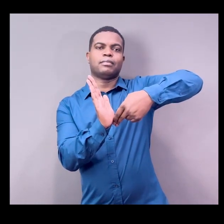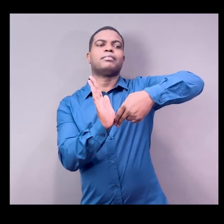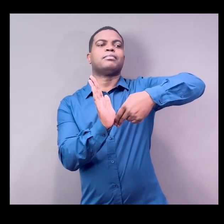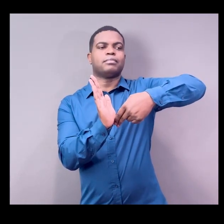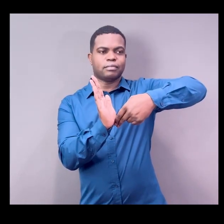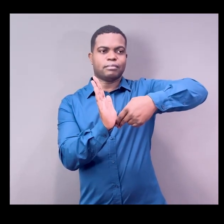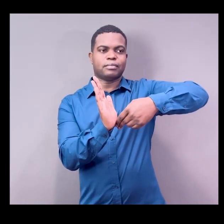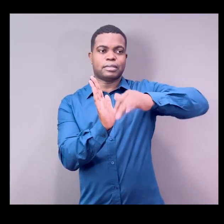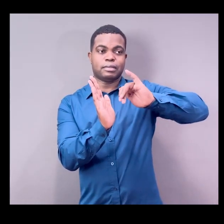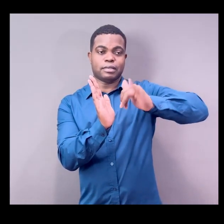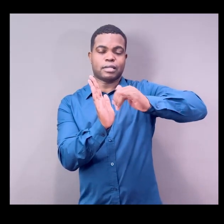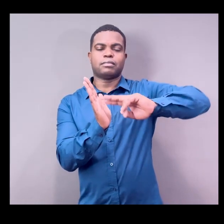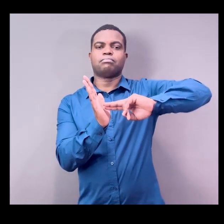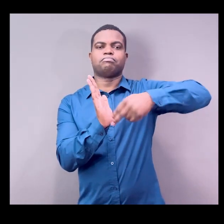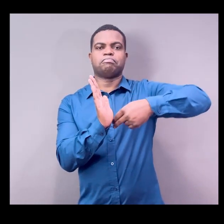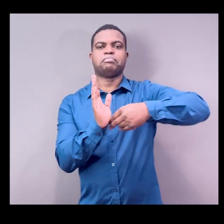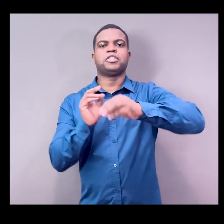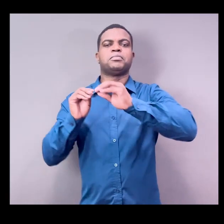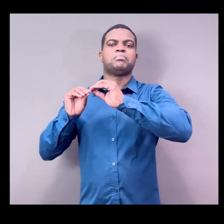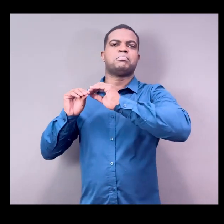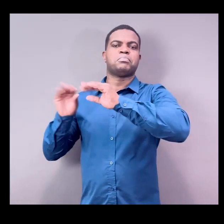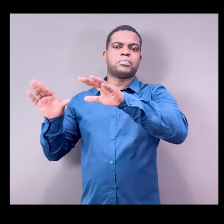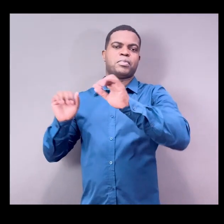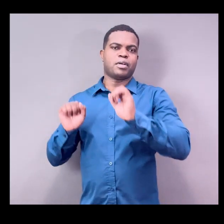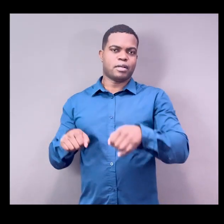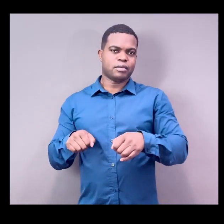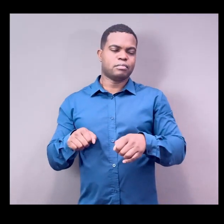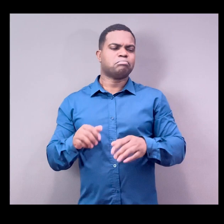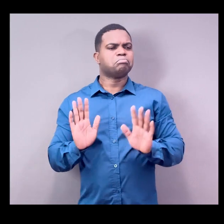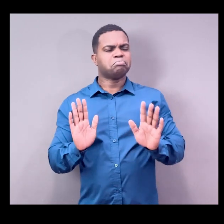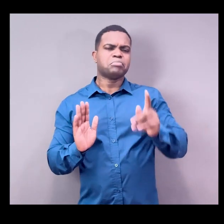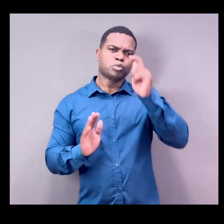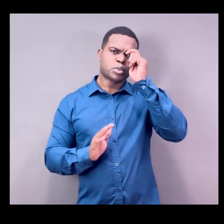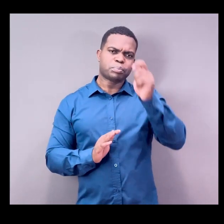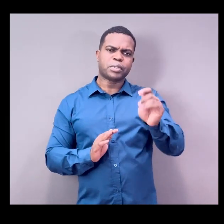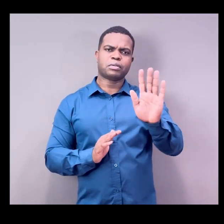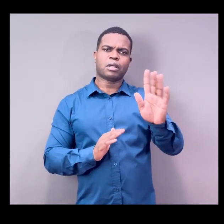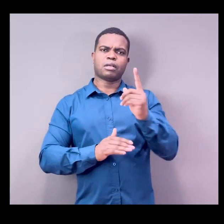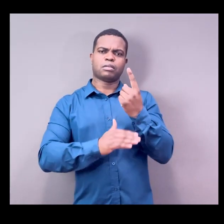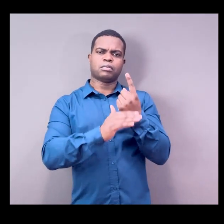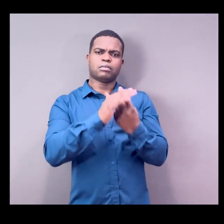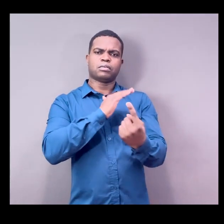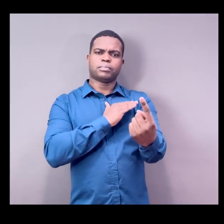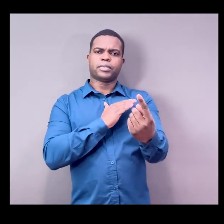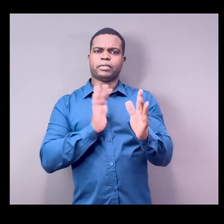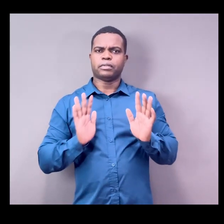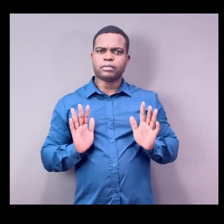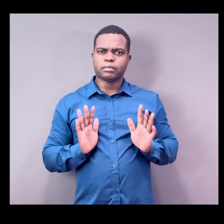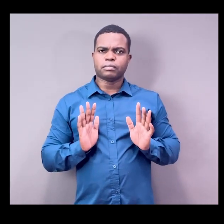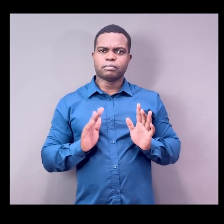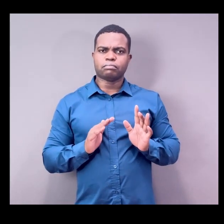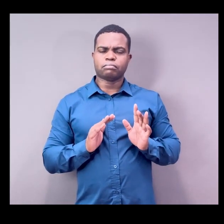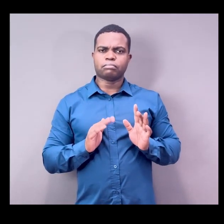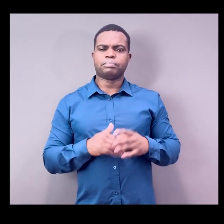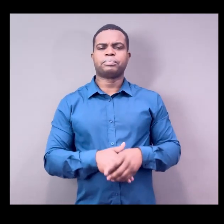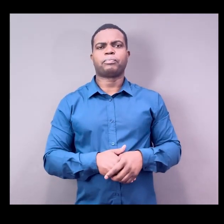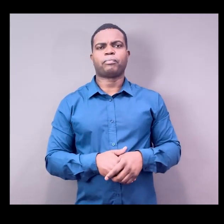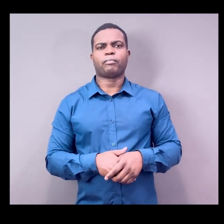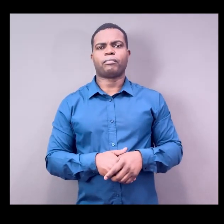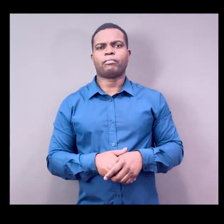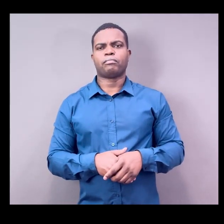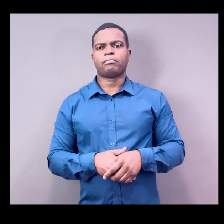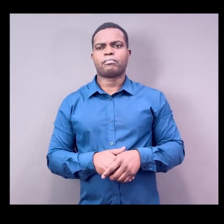in sharing his or her picture. You also have to respect autonomy. You need respect for